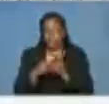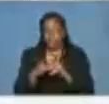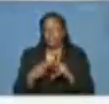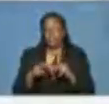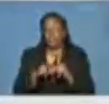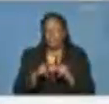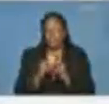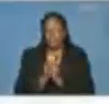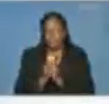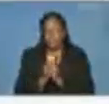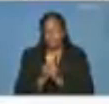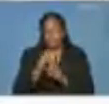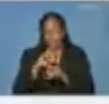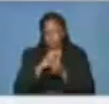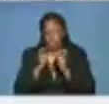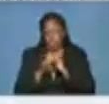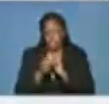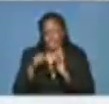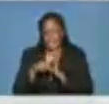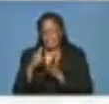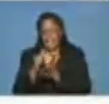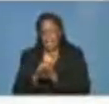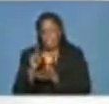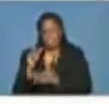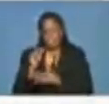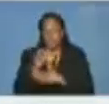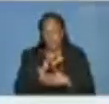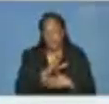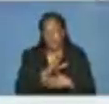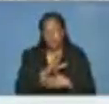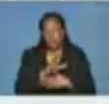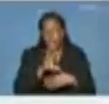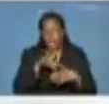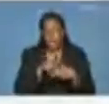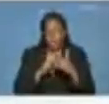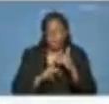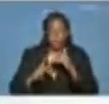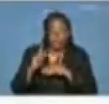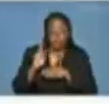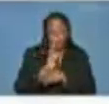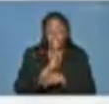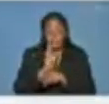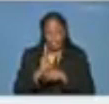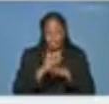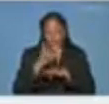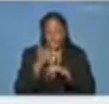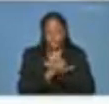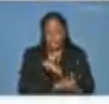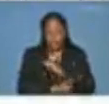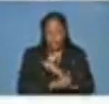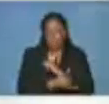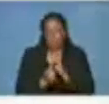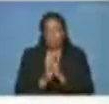of the primary changes in the Public Procurement Act 2023 includes provisions to promote certain businesses countrywide. What